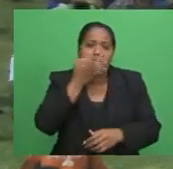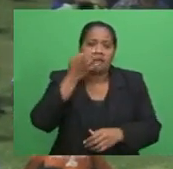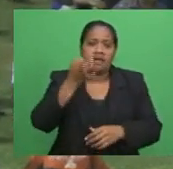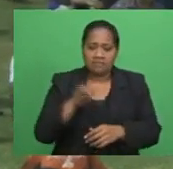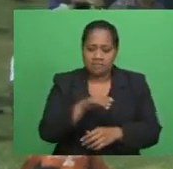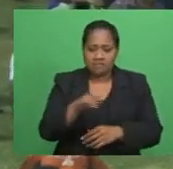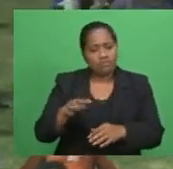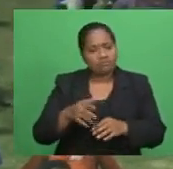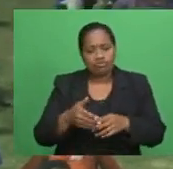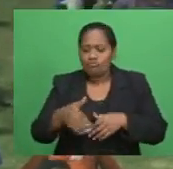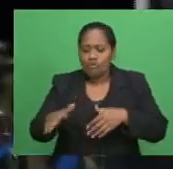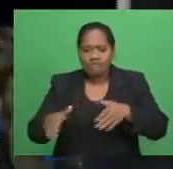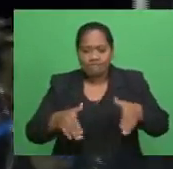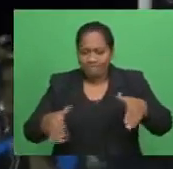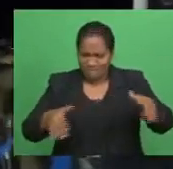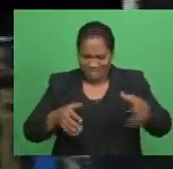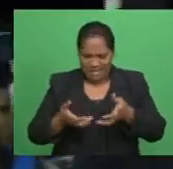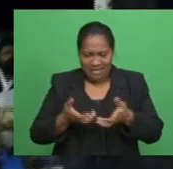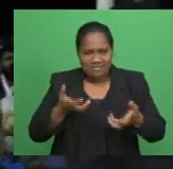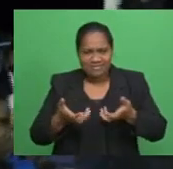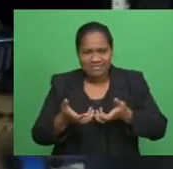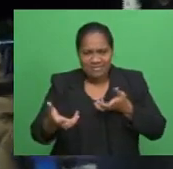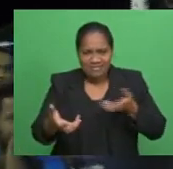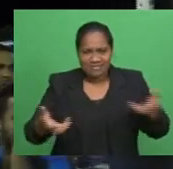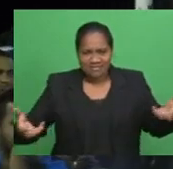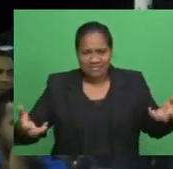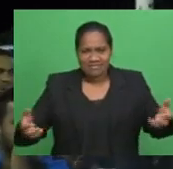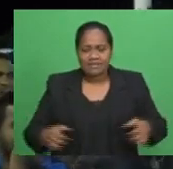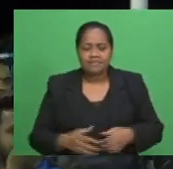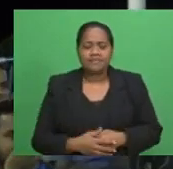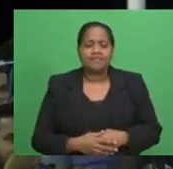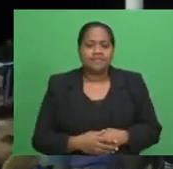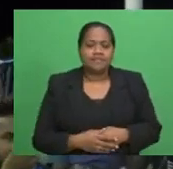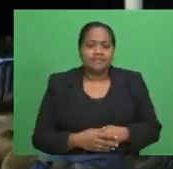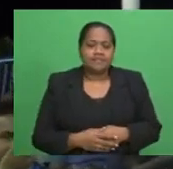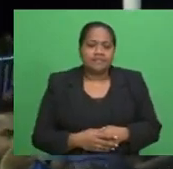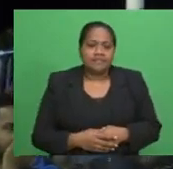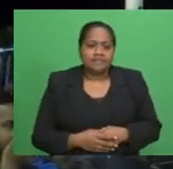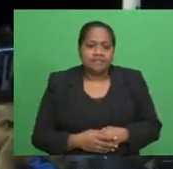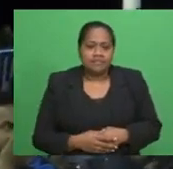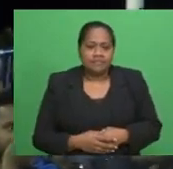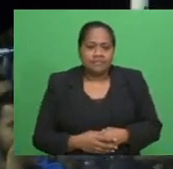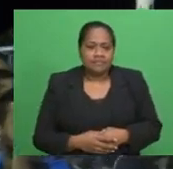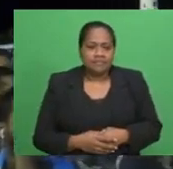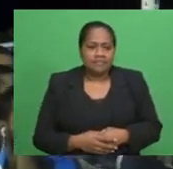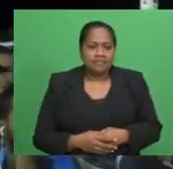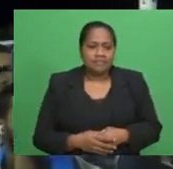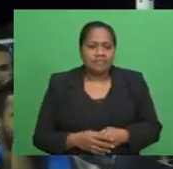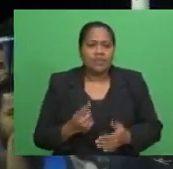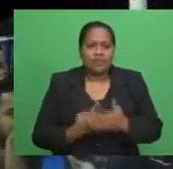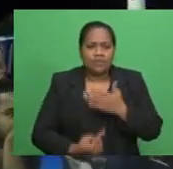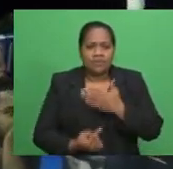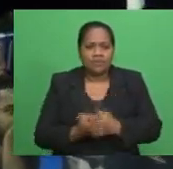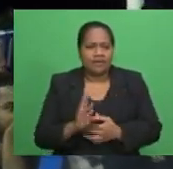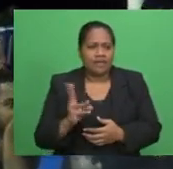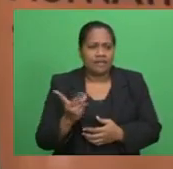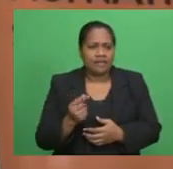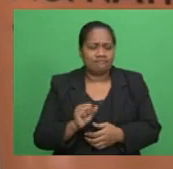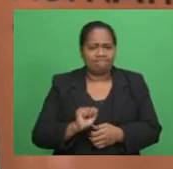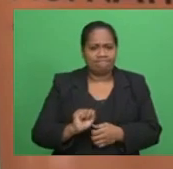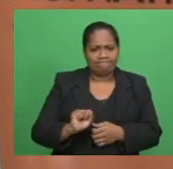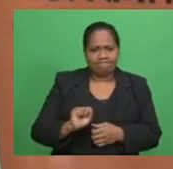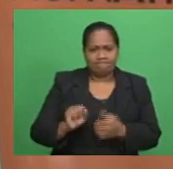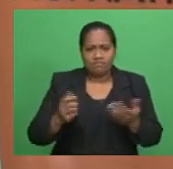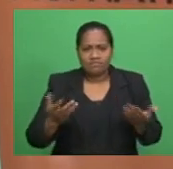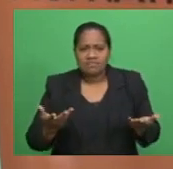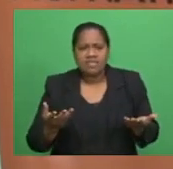move and to socially distance, and they refused. So it was Fiji Football themselves